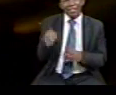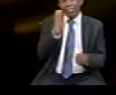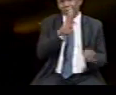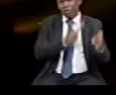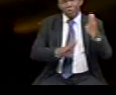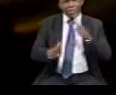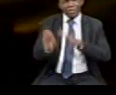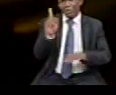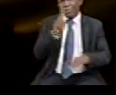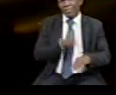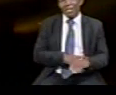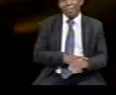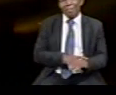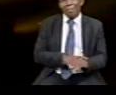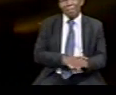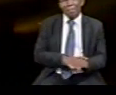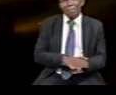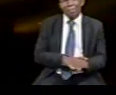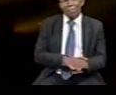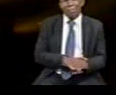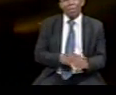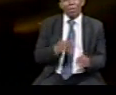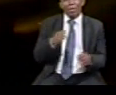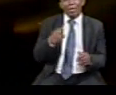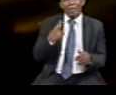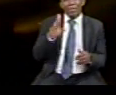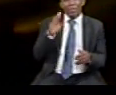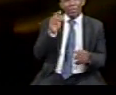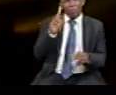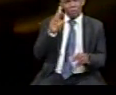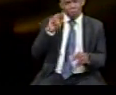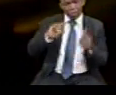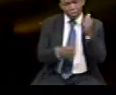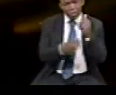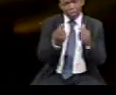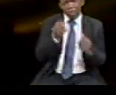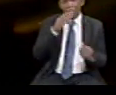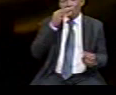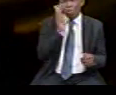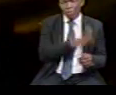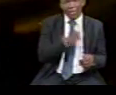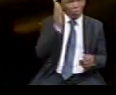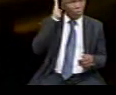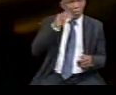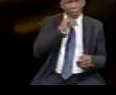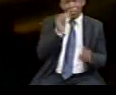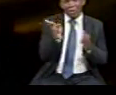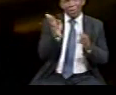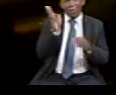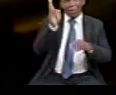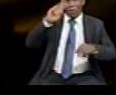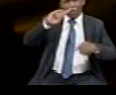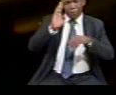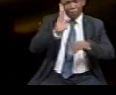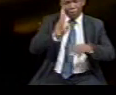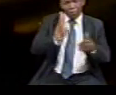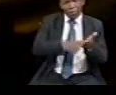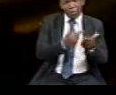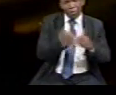the rod of the wicked will not rest upon the Lord of the righteous. So we see the testimony of the